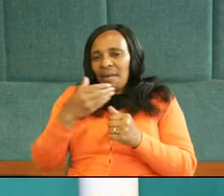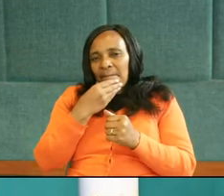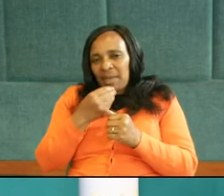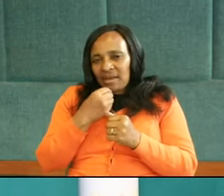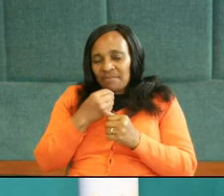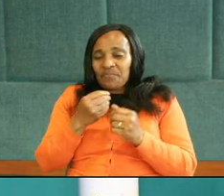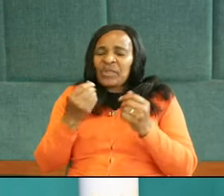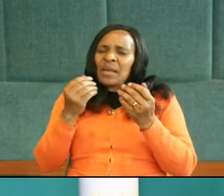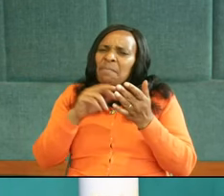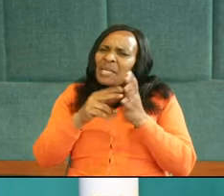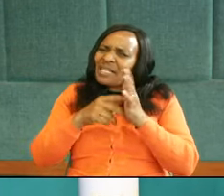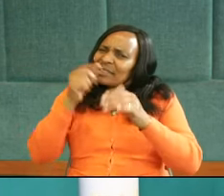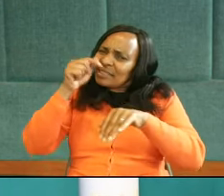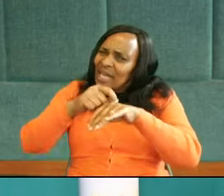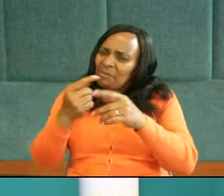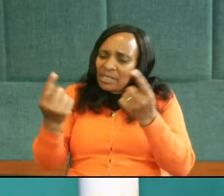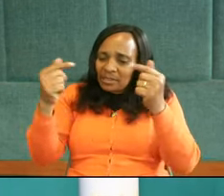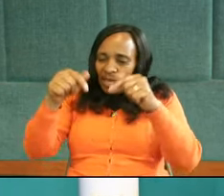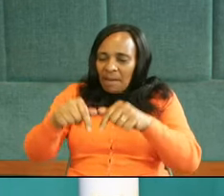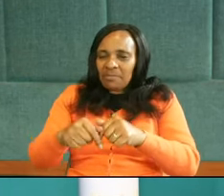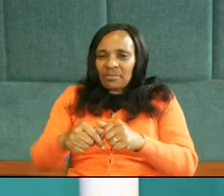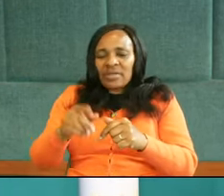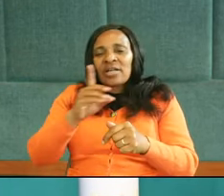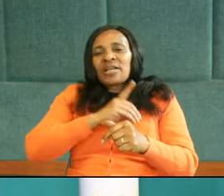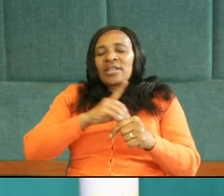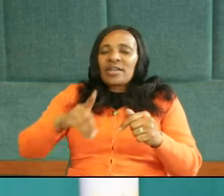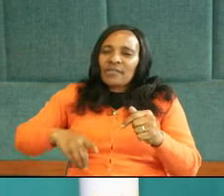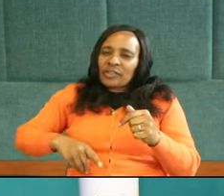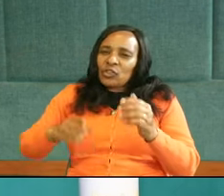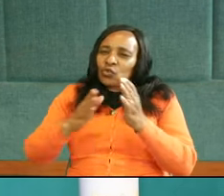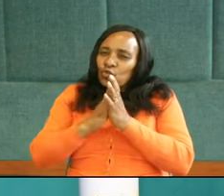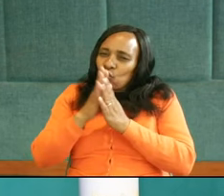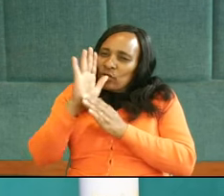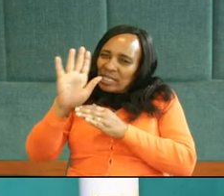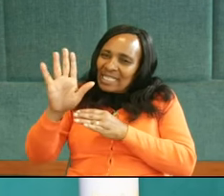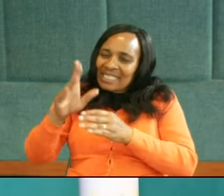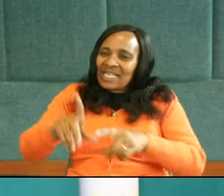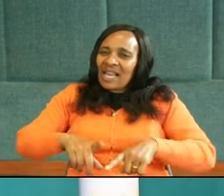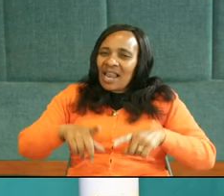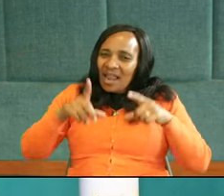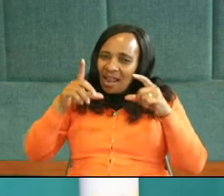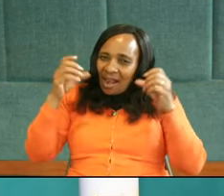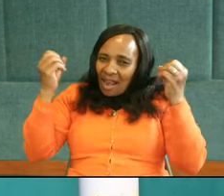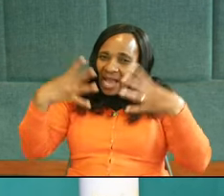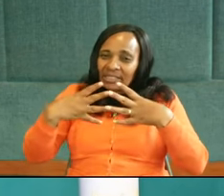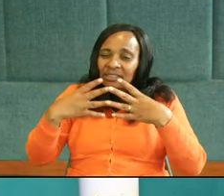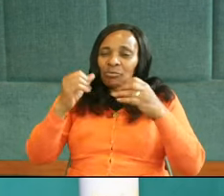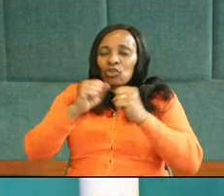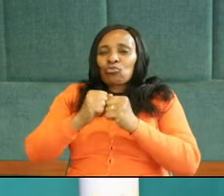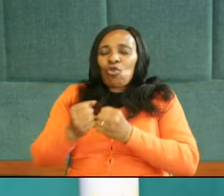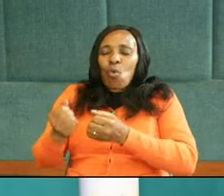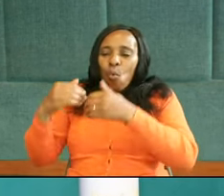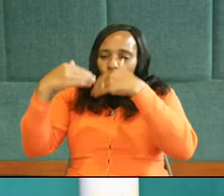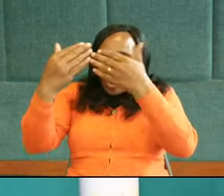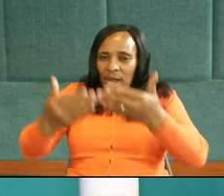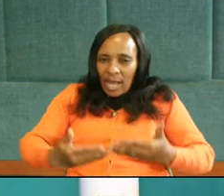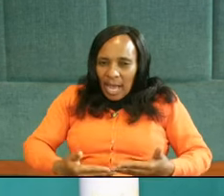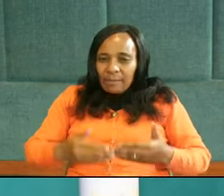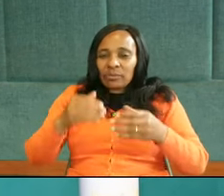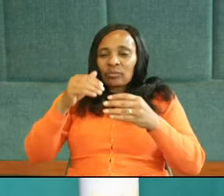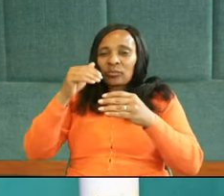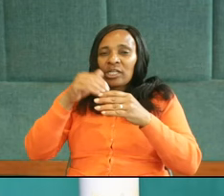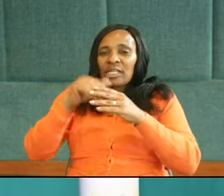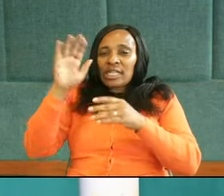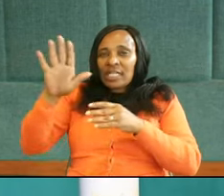The time had come, and David, by solemn rite, was consecrated to his office as God's